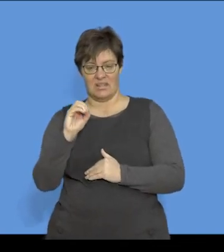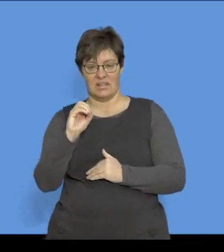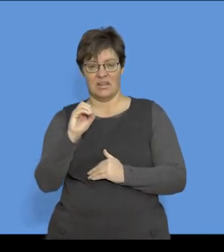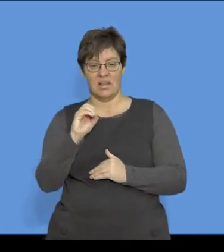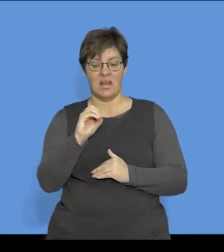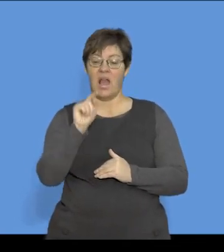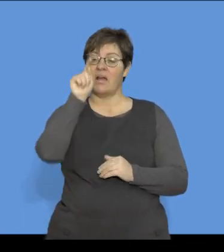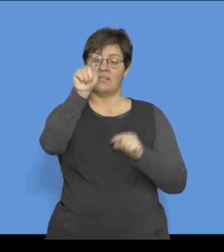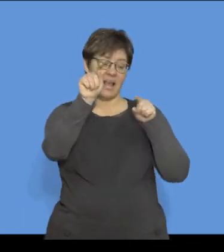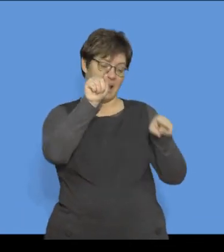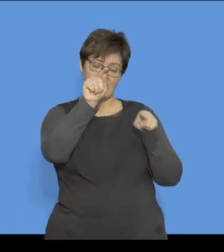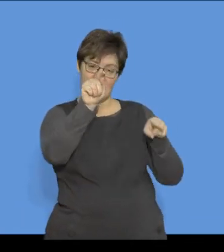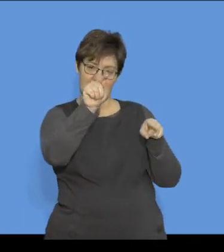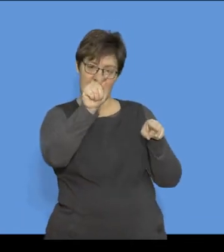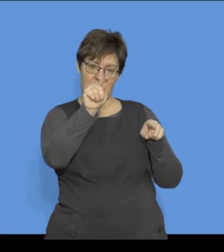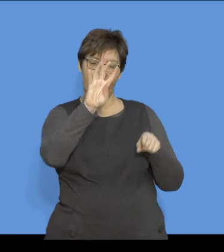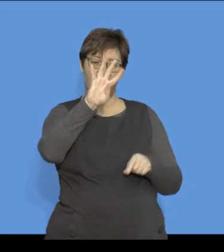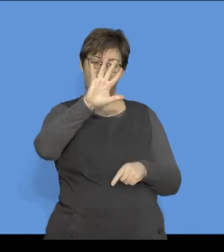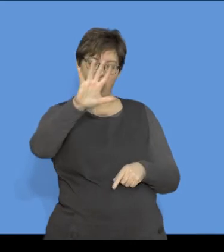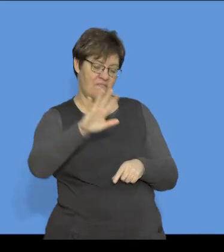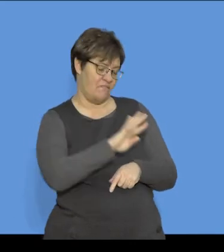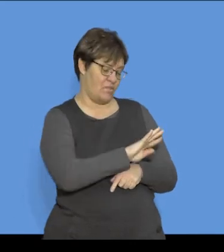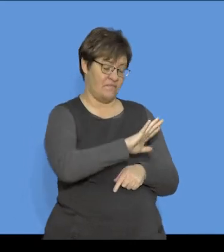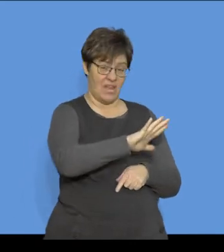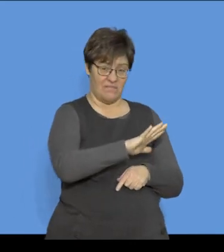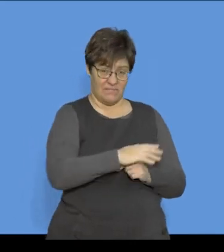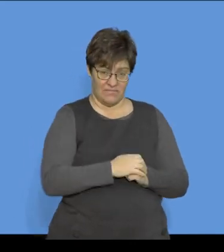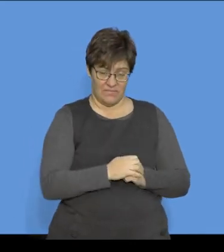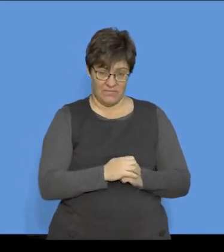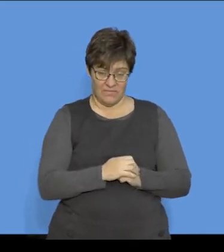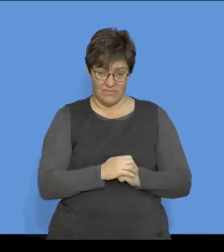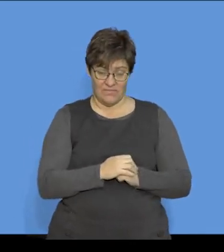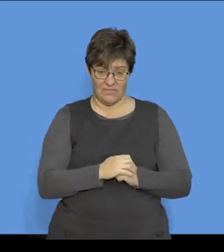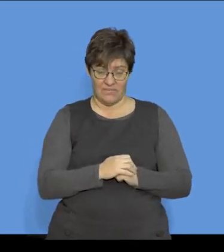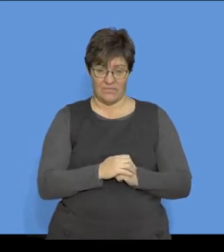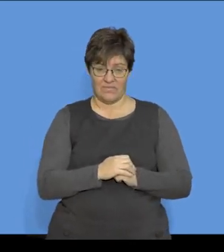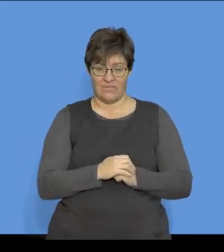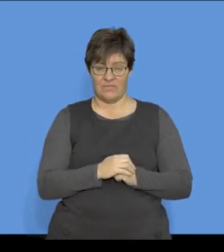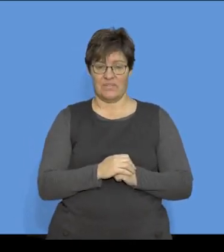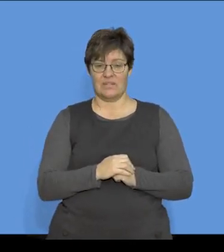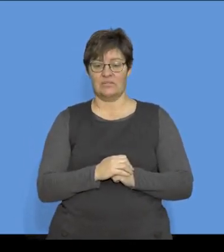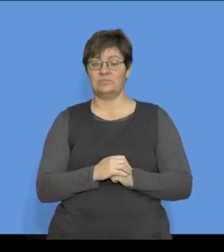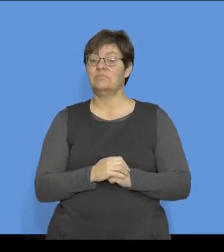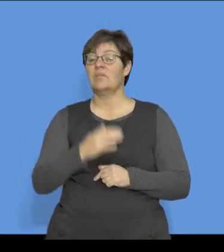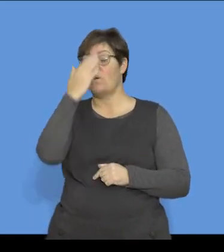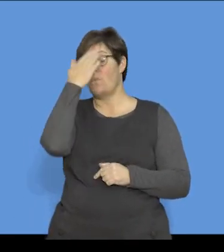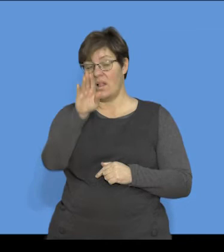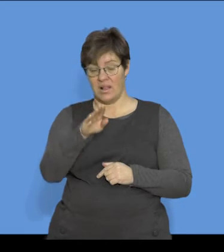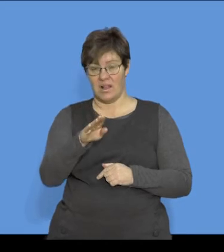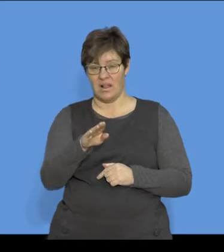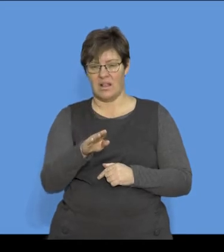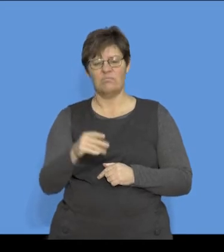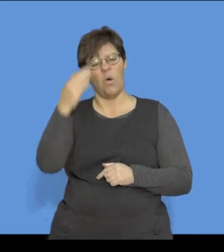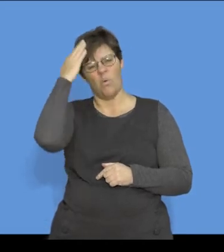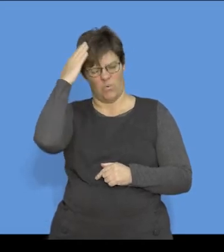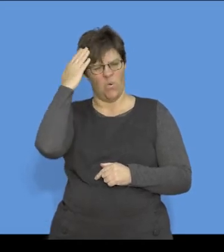angles measures 45 degrees. Now, I know for a fact that as you are sitting there, you already